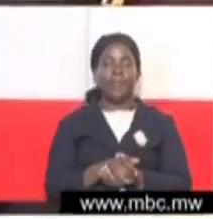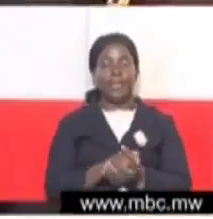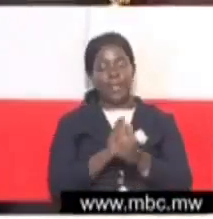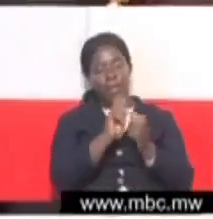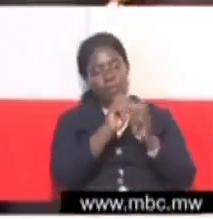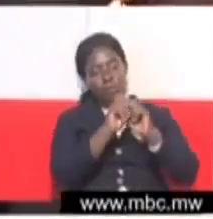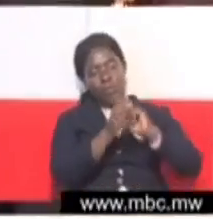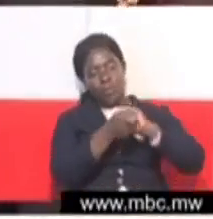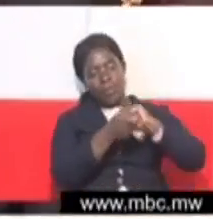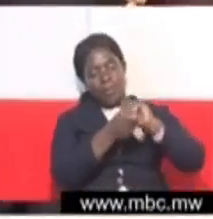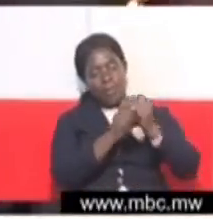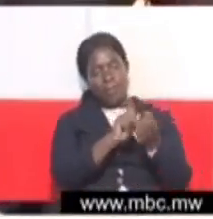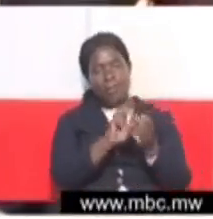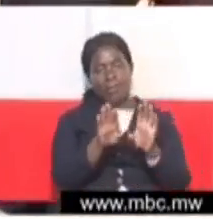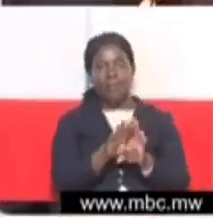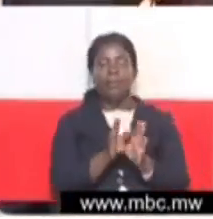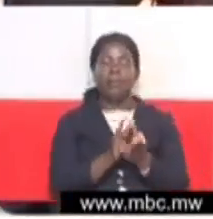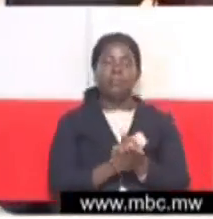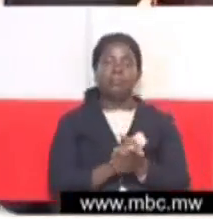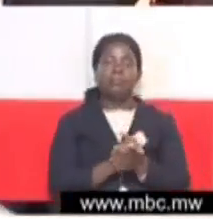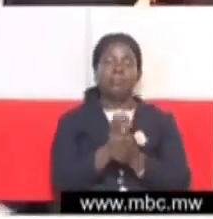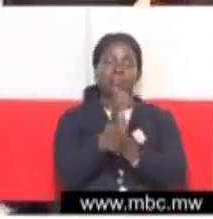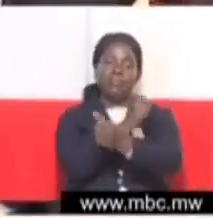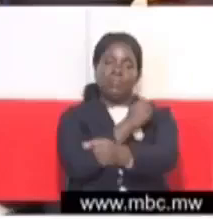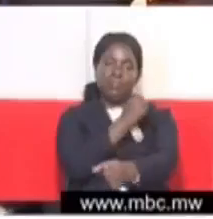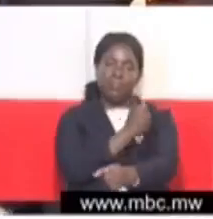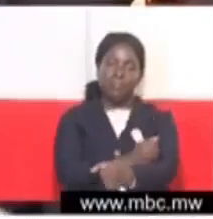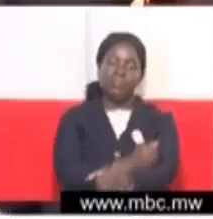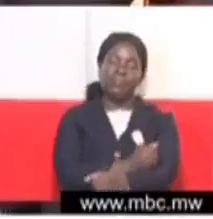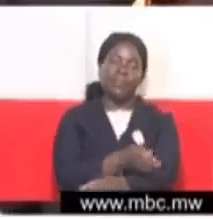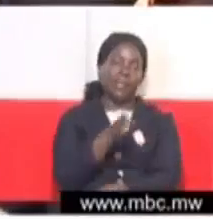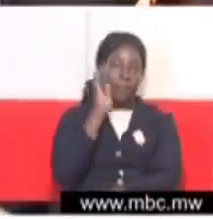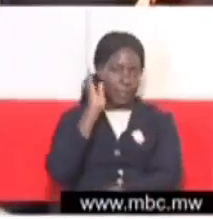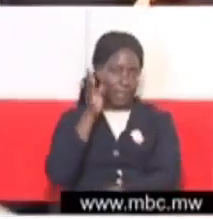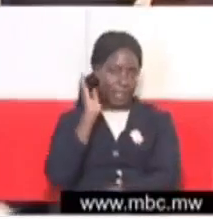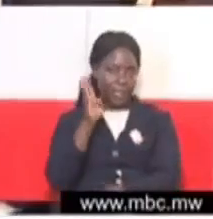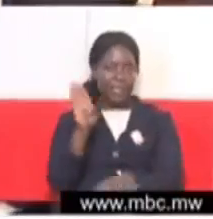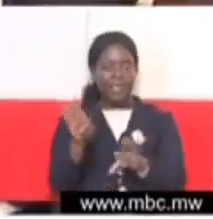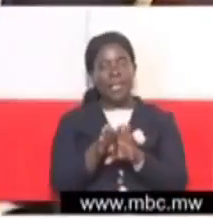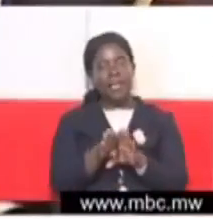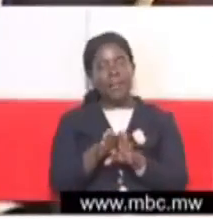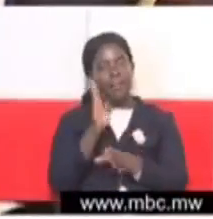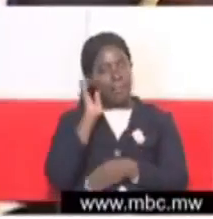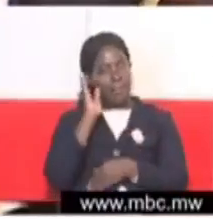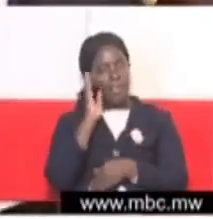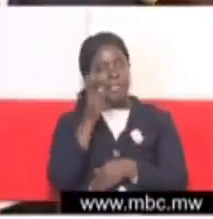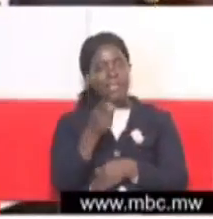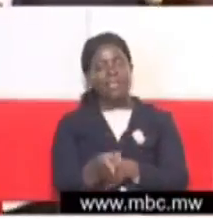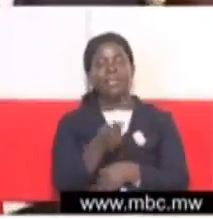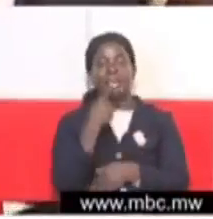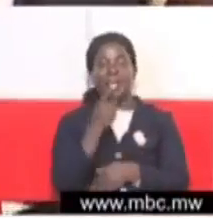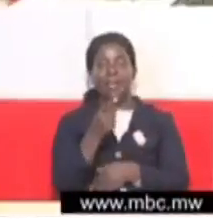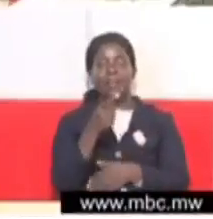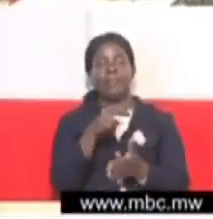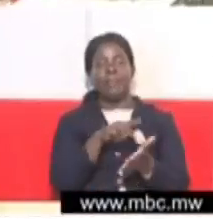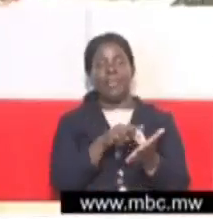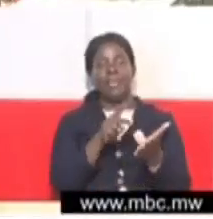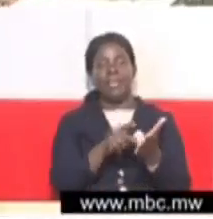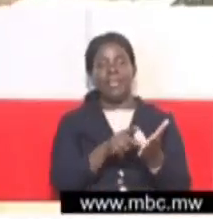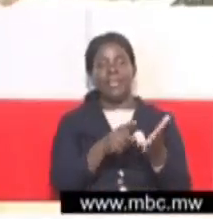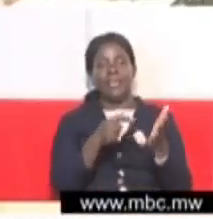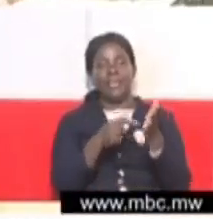transformed into His likeness, the power of the gospel. And the gospel here implies Christ. When we